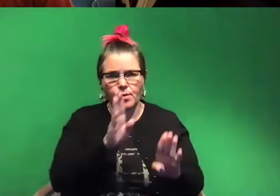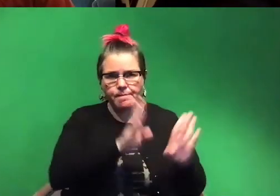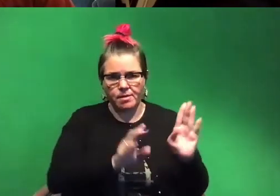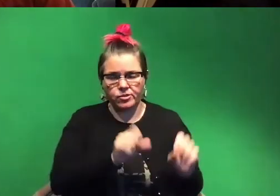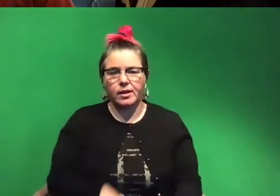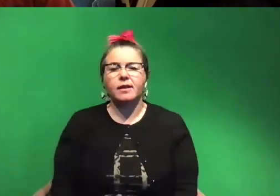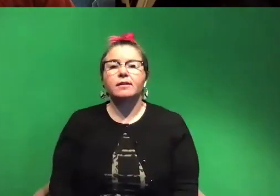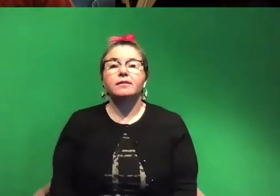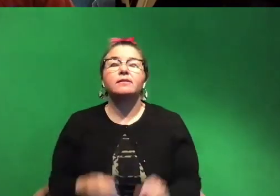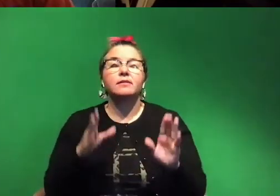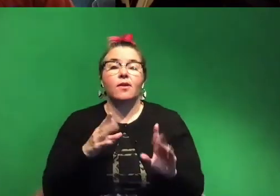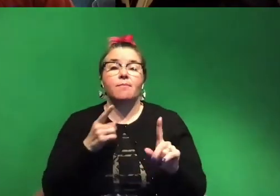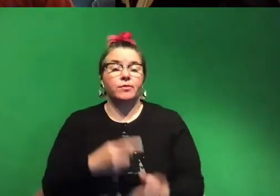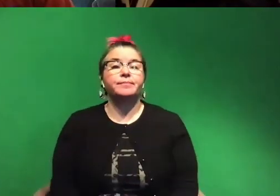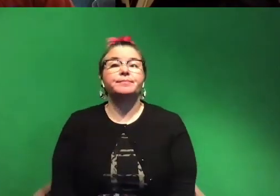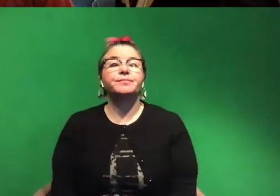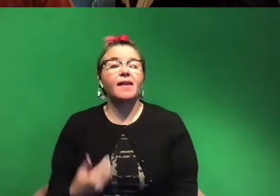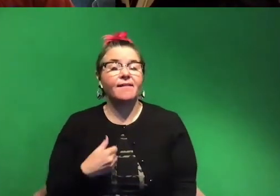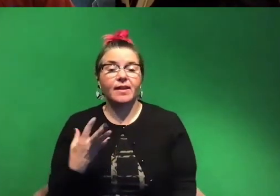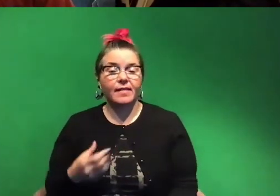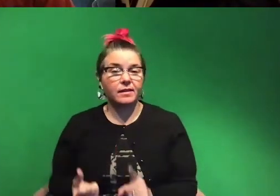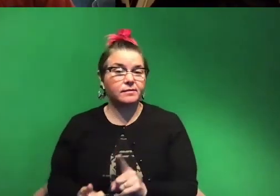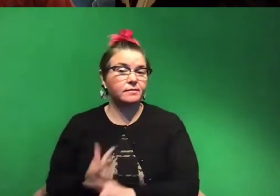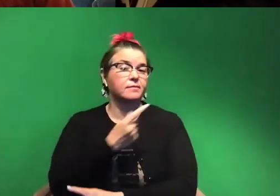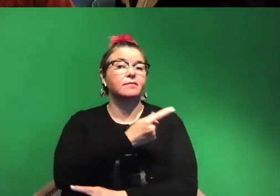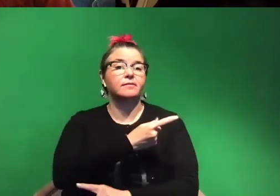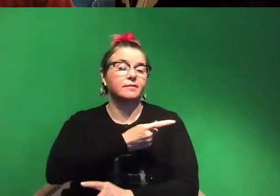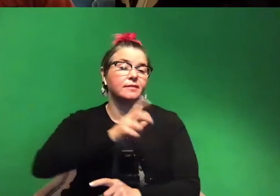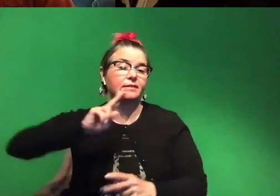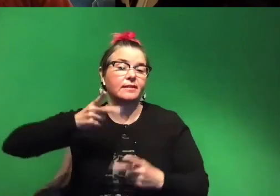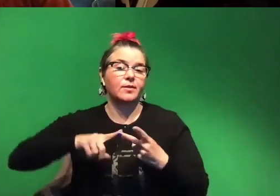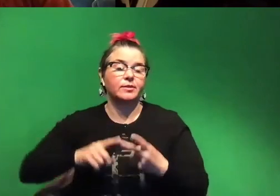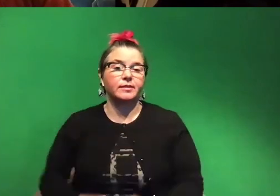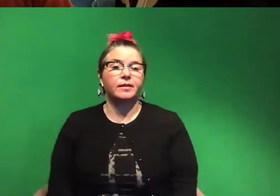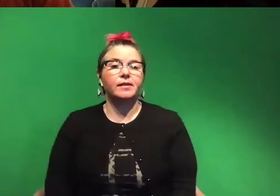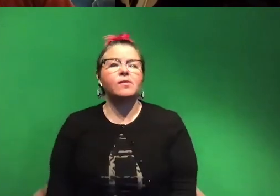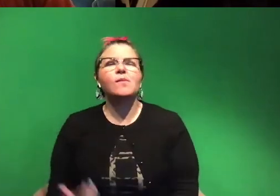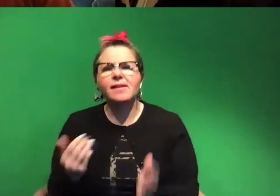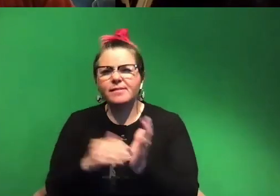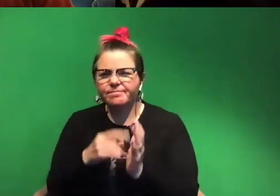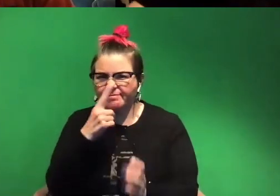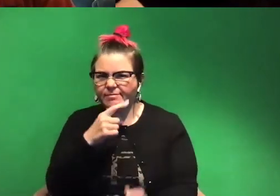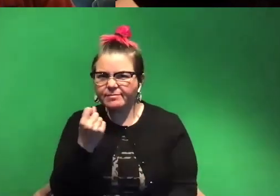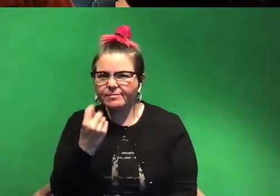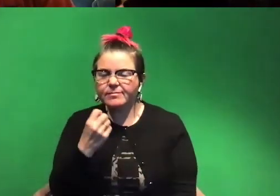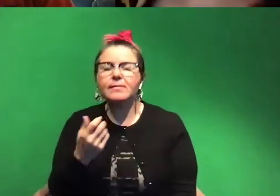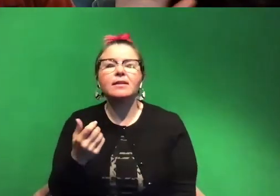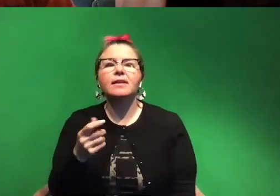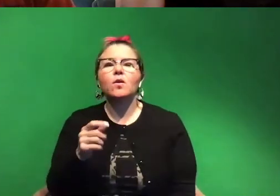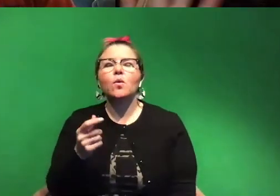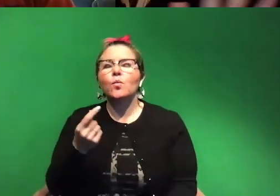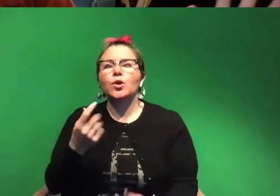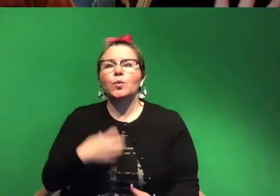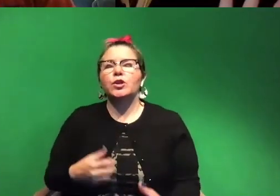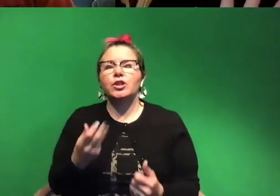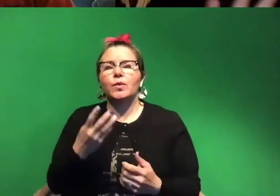great point. And do you have anything for the second question? What was the second question? Is what do you wish everybody